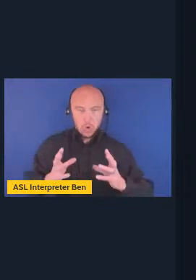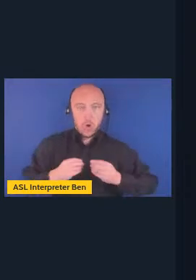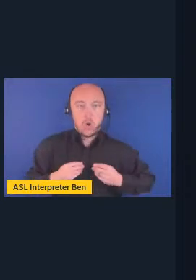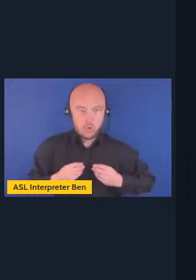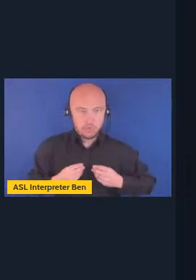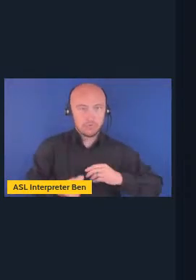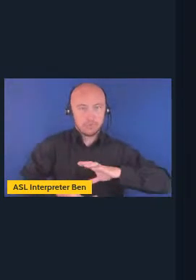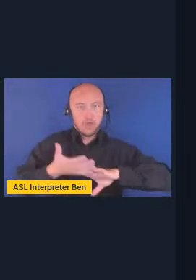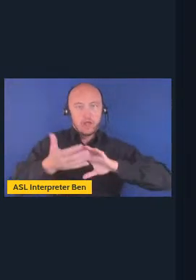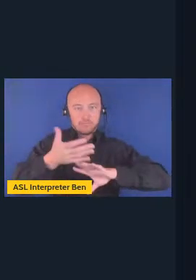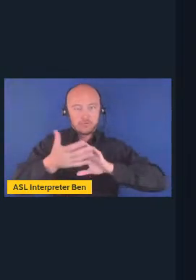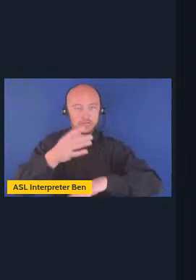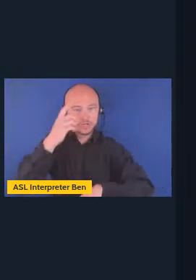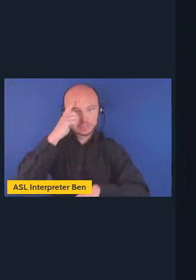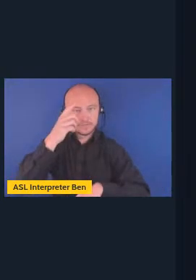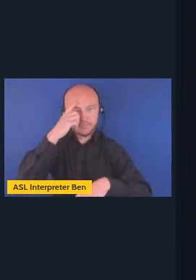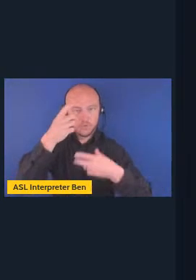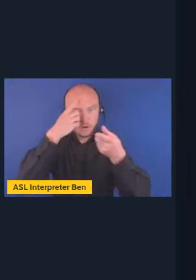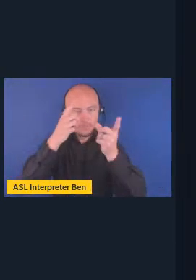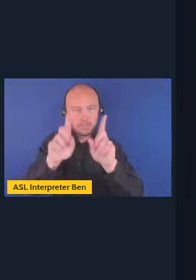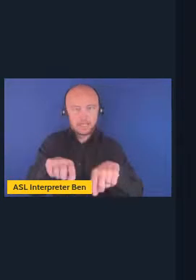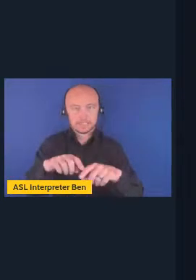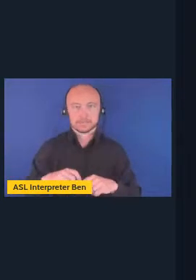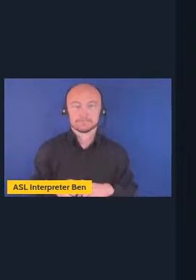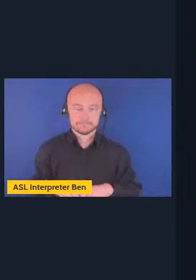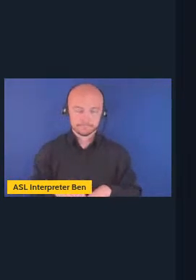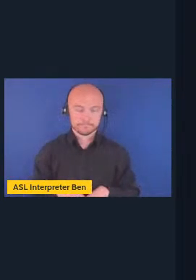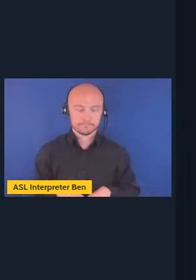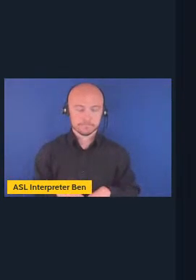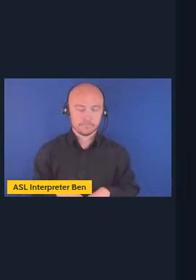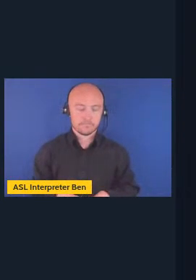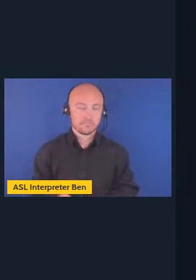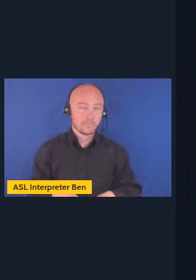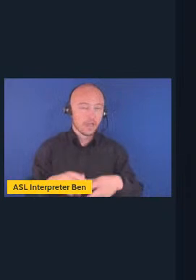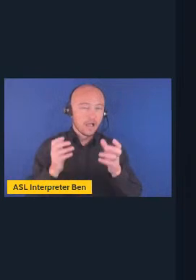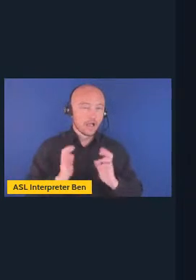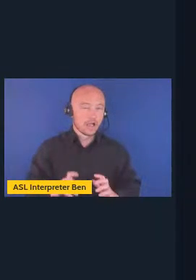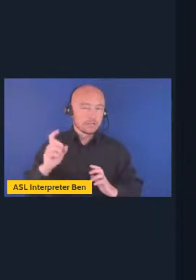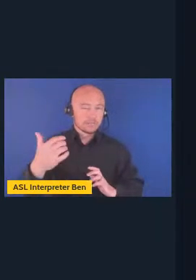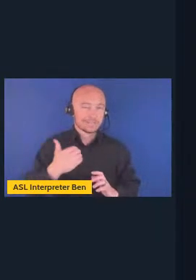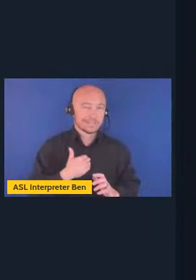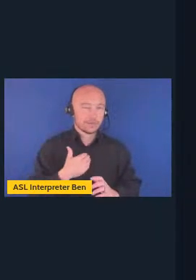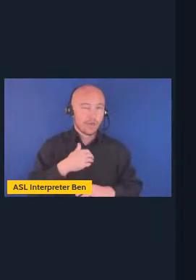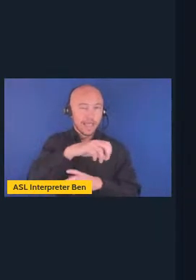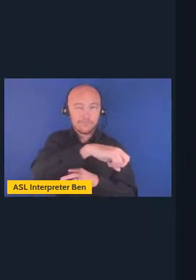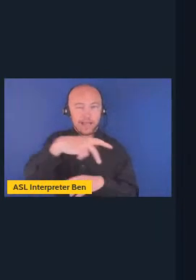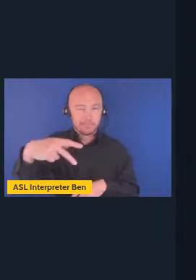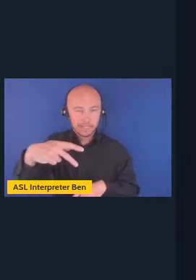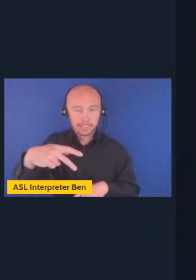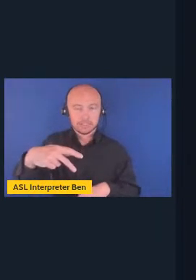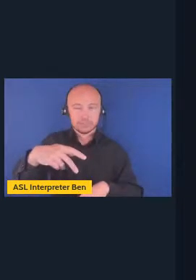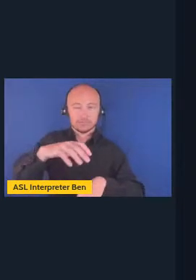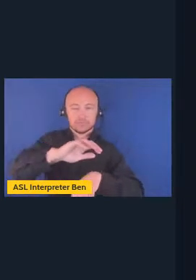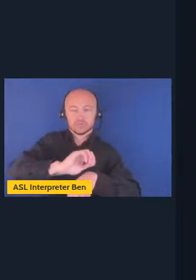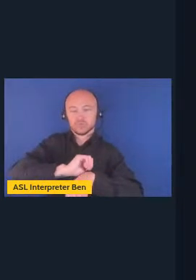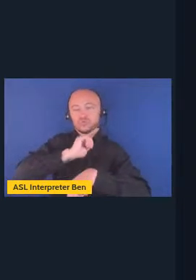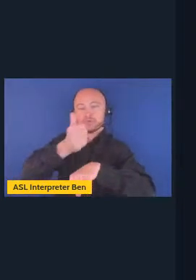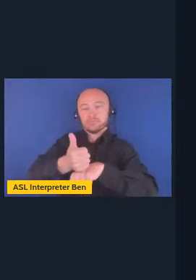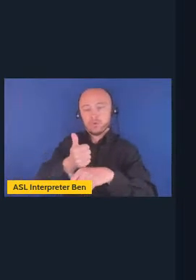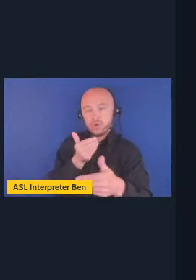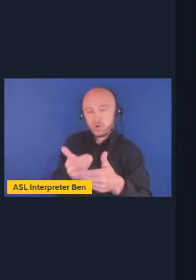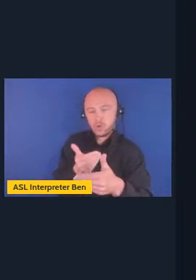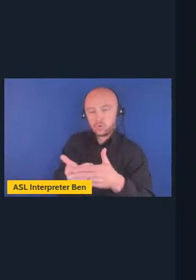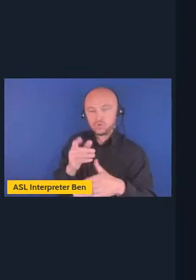operations for compliance reasons. Customers may need to have applications deployed close to their data